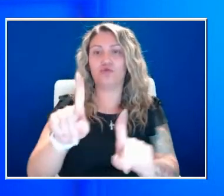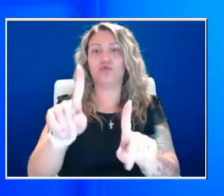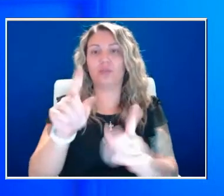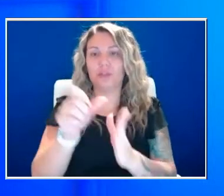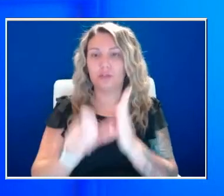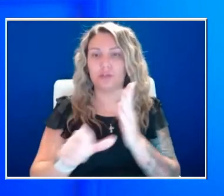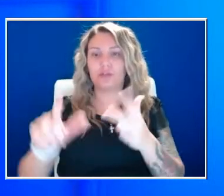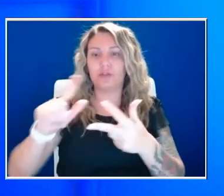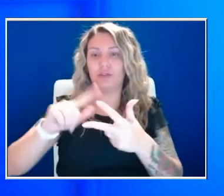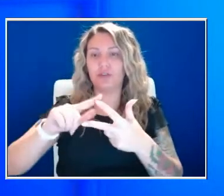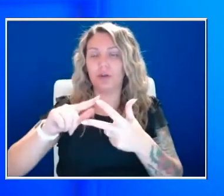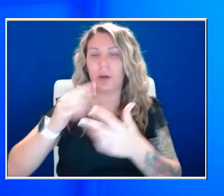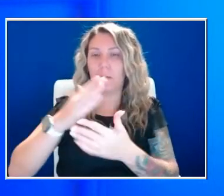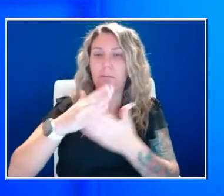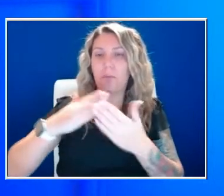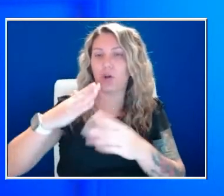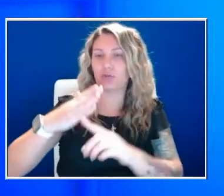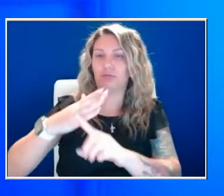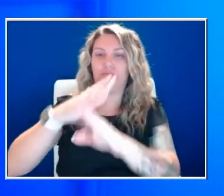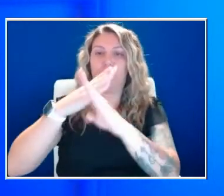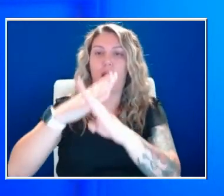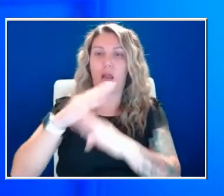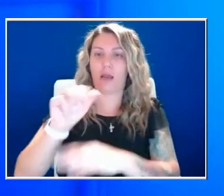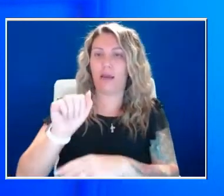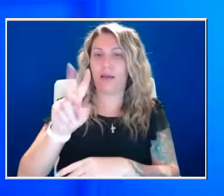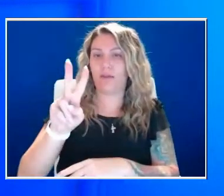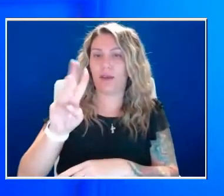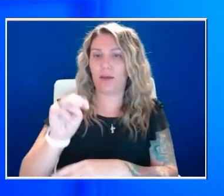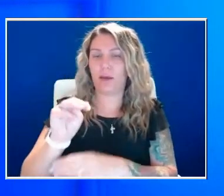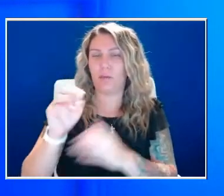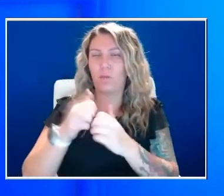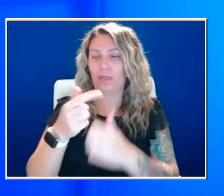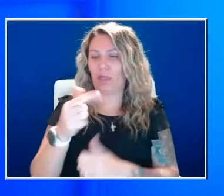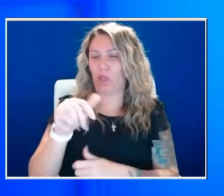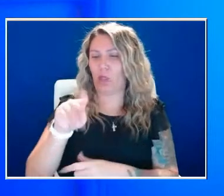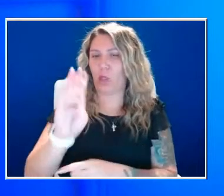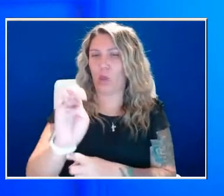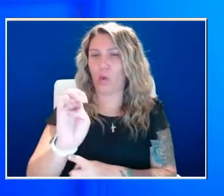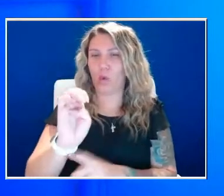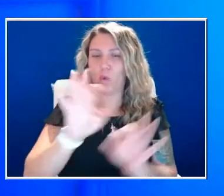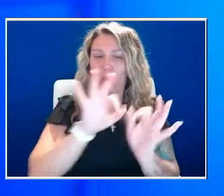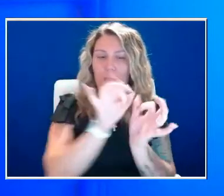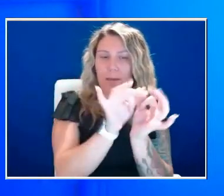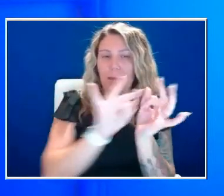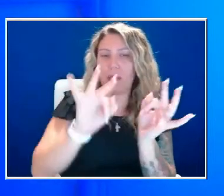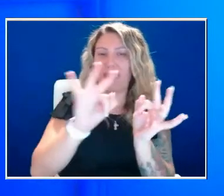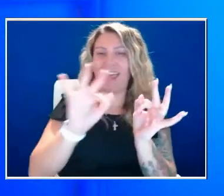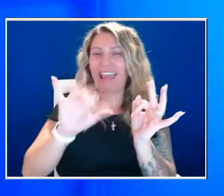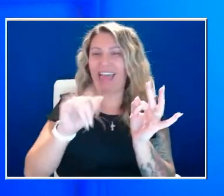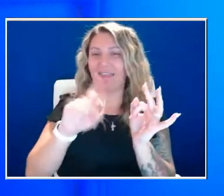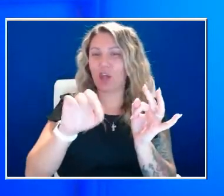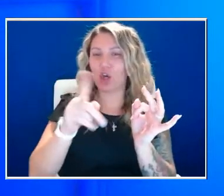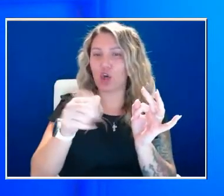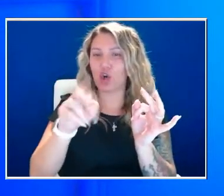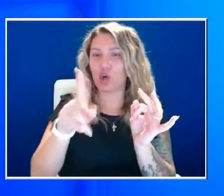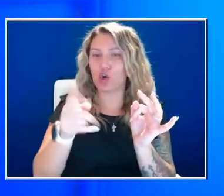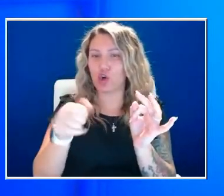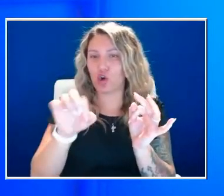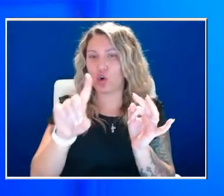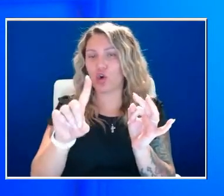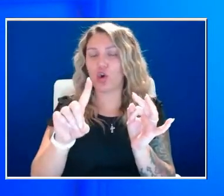partial blockage of the AVM with glue by going up with a catheter. We call that embolization by one of the interventional radiology